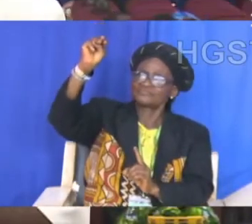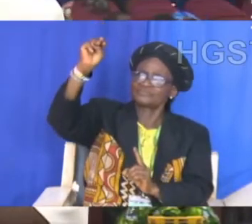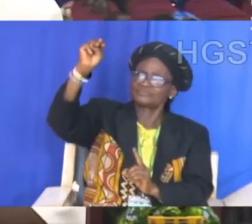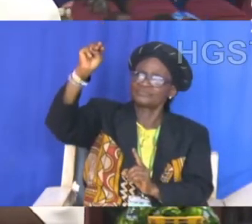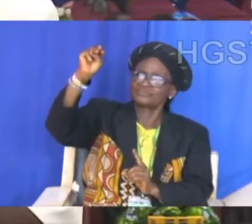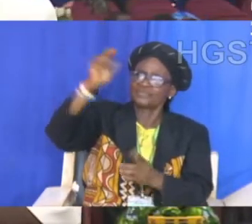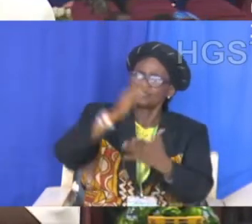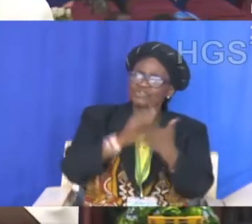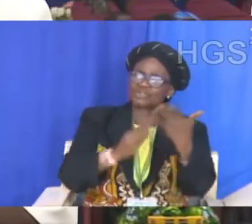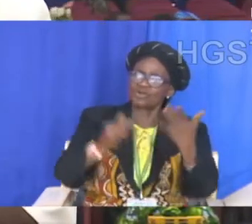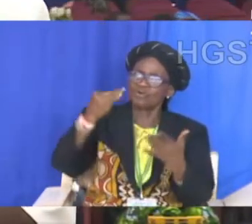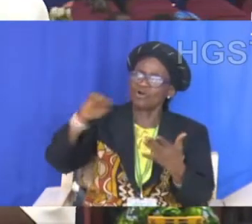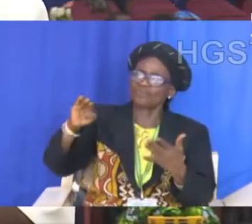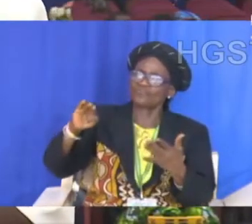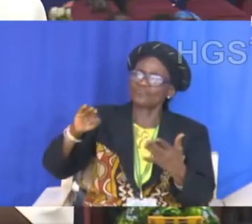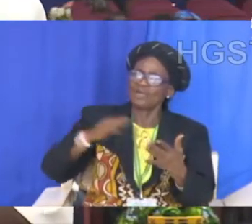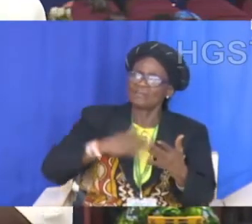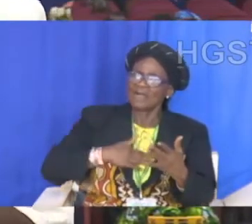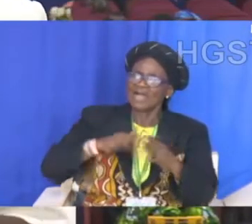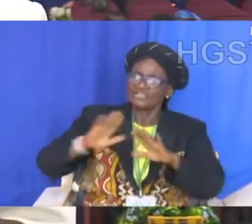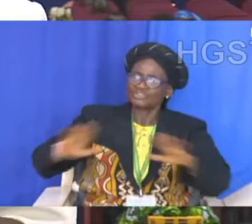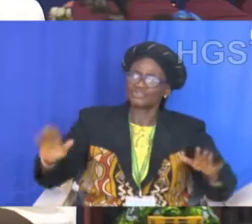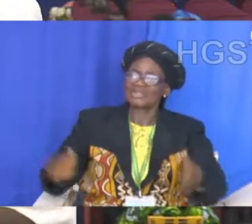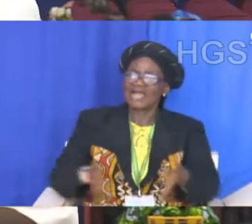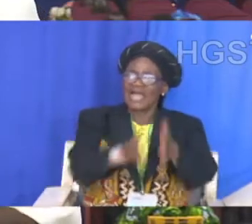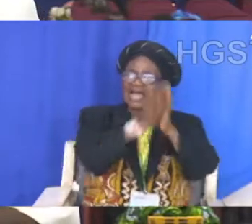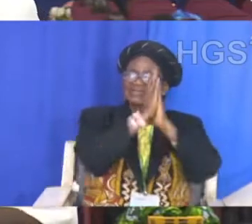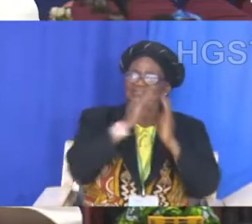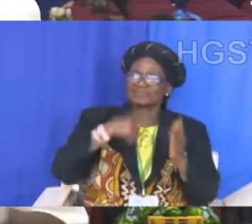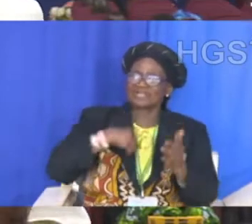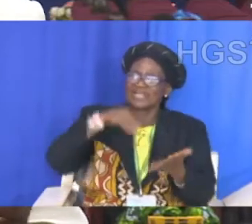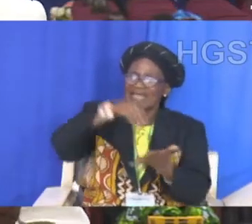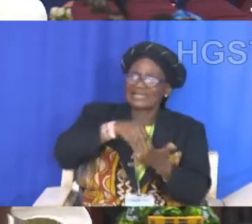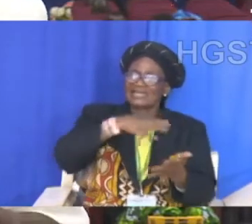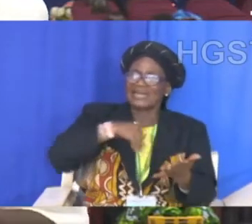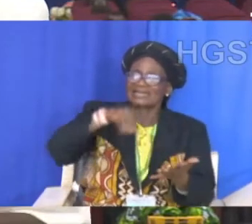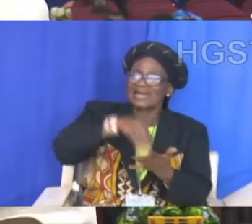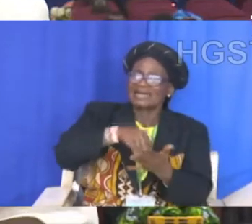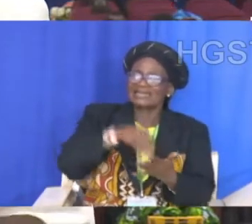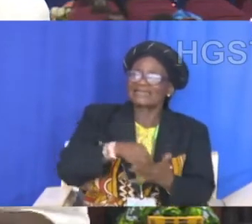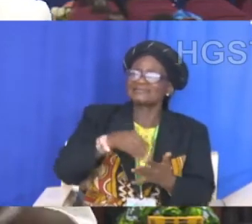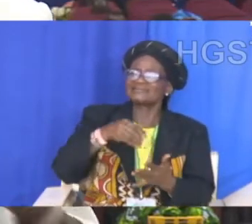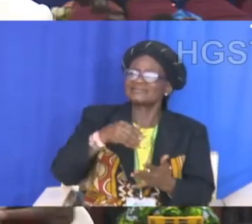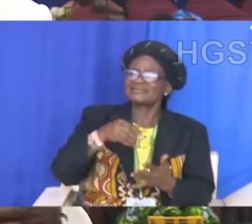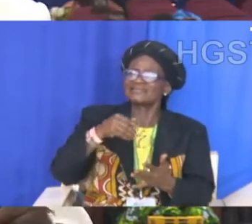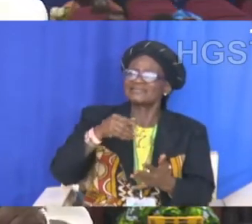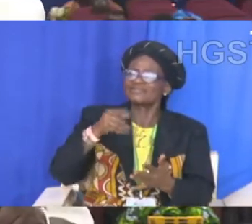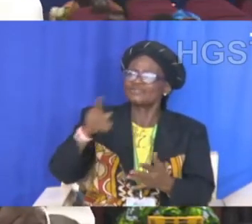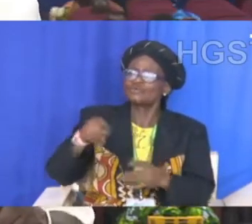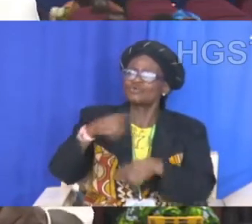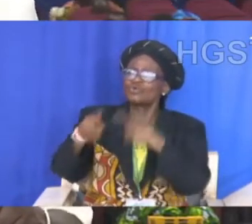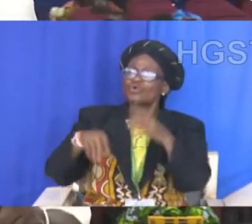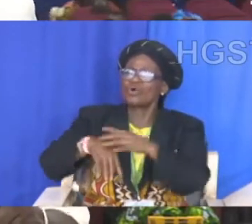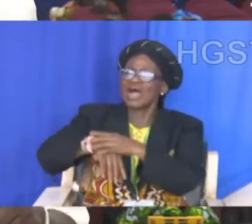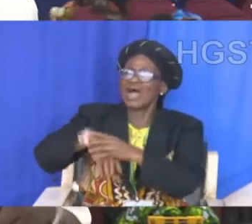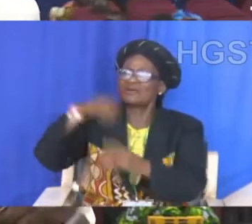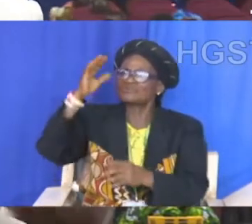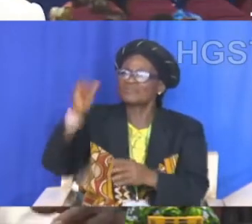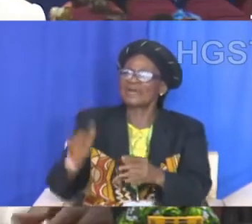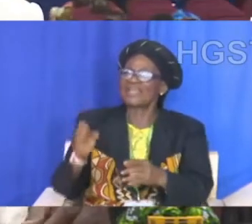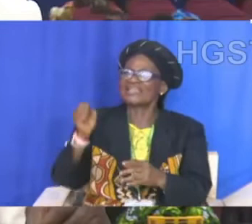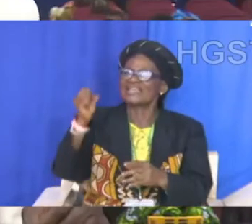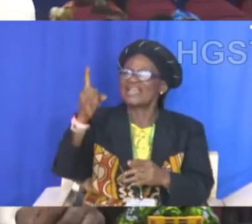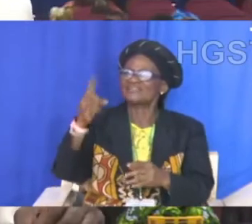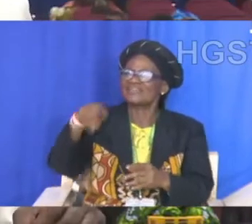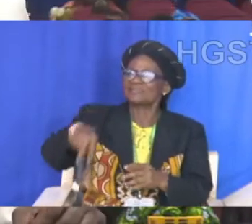Some of my children have asked me again and again, we hear that at night you go out, at times you get out by 11,